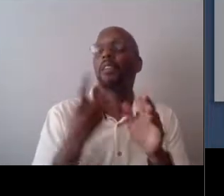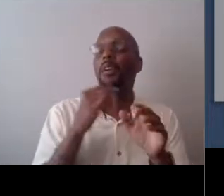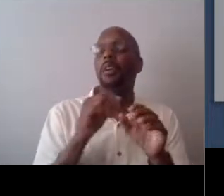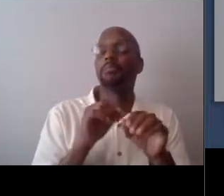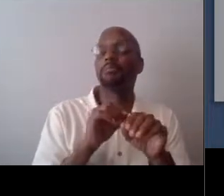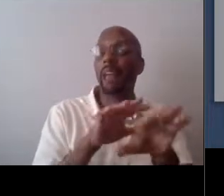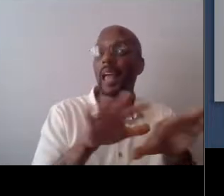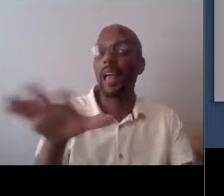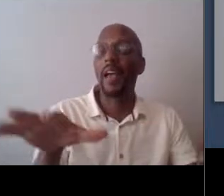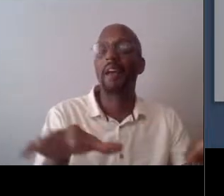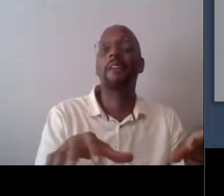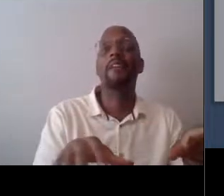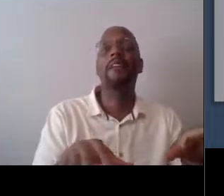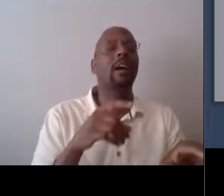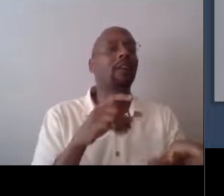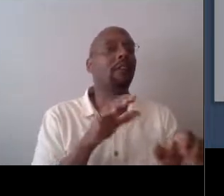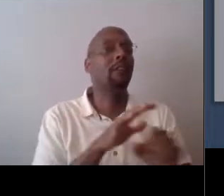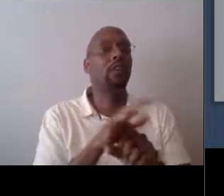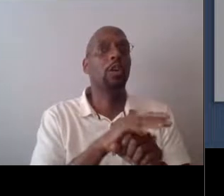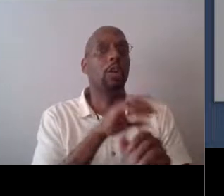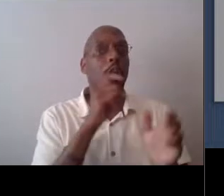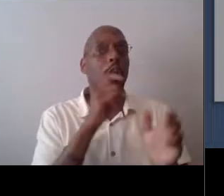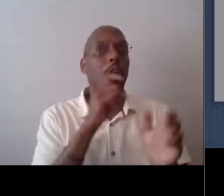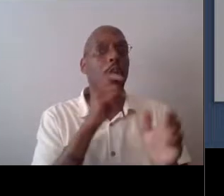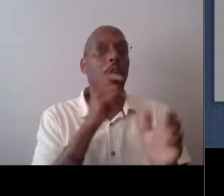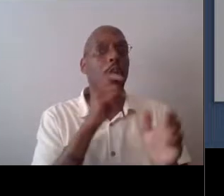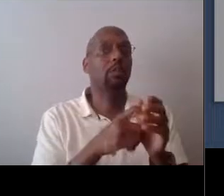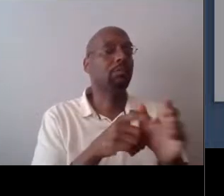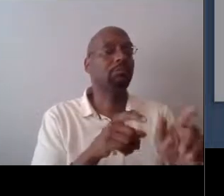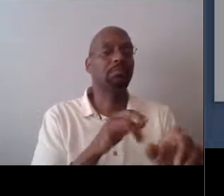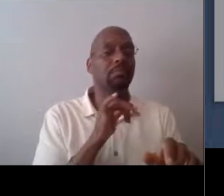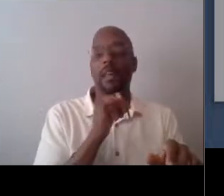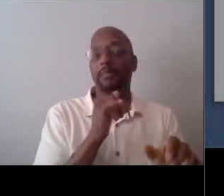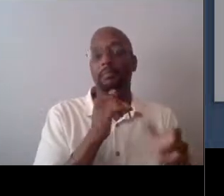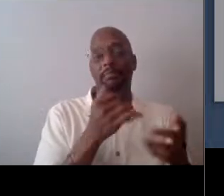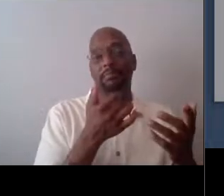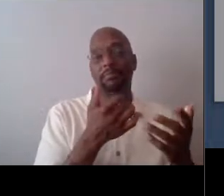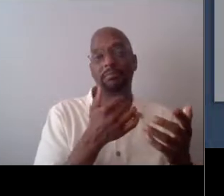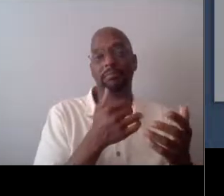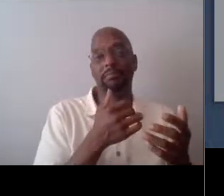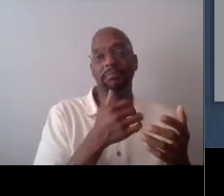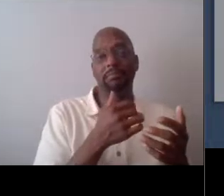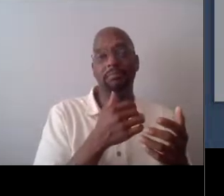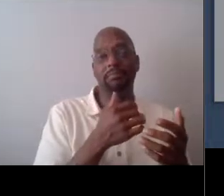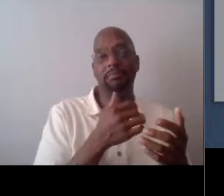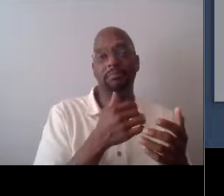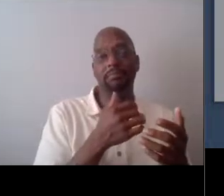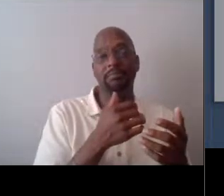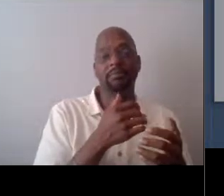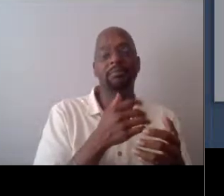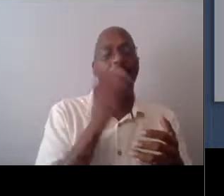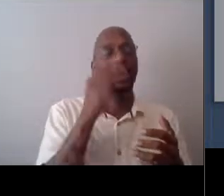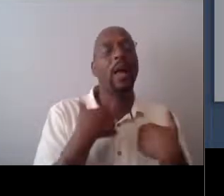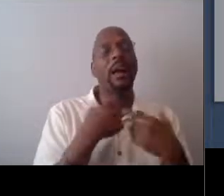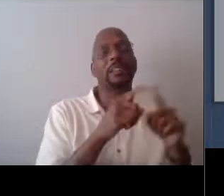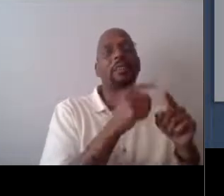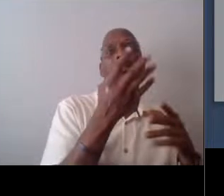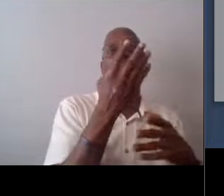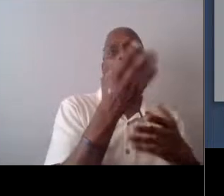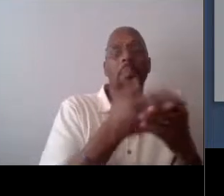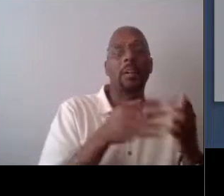think we fully recognize that that doesn't get at what you're raising, and that there are going to be, supplemental pieces of guidance or